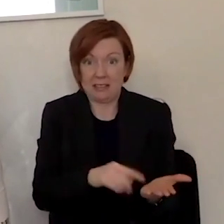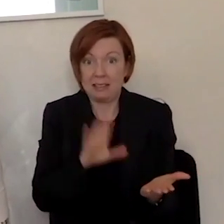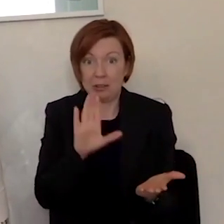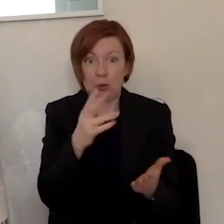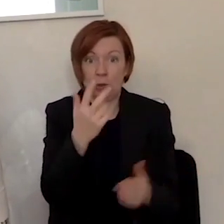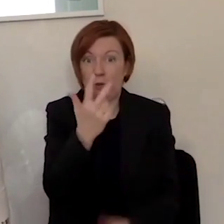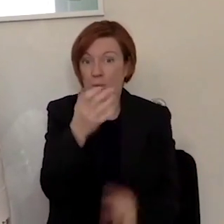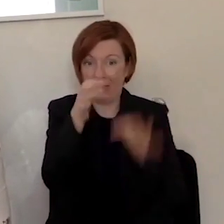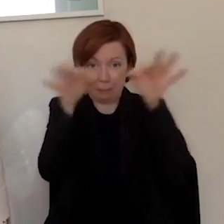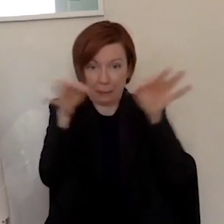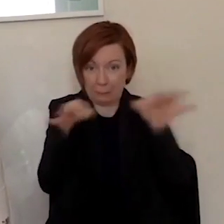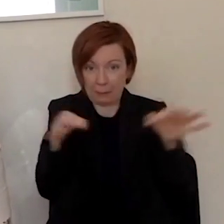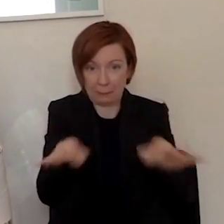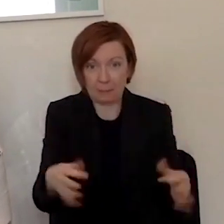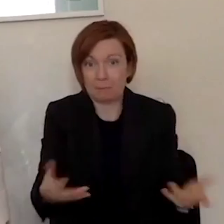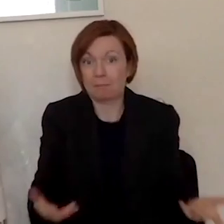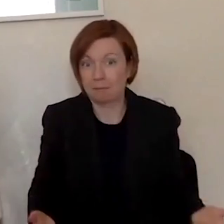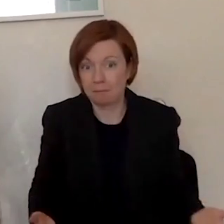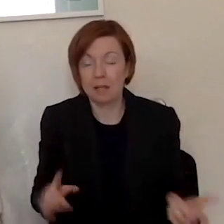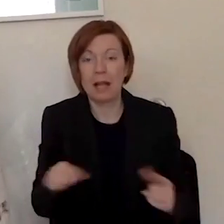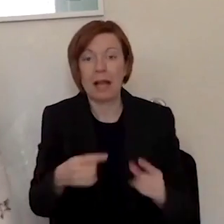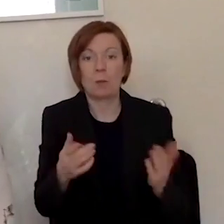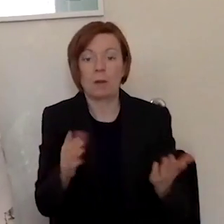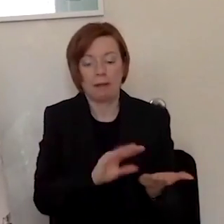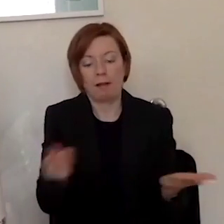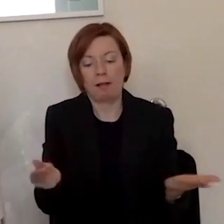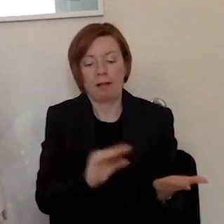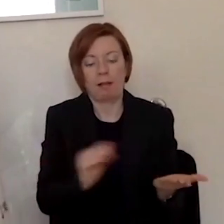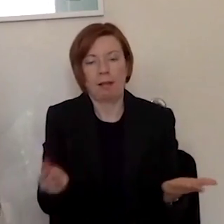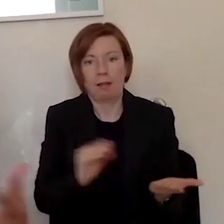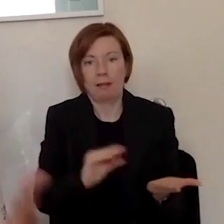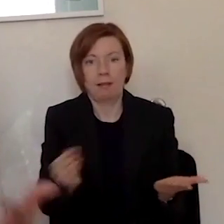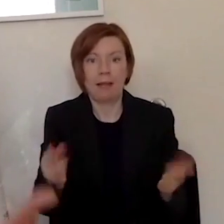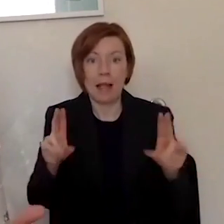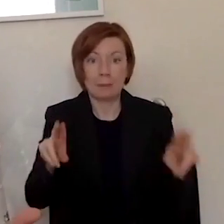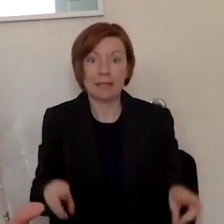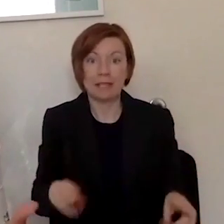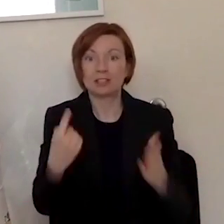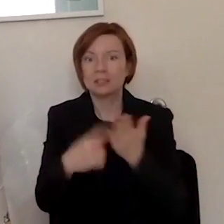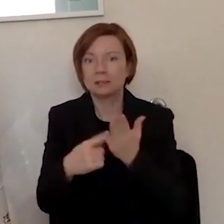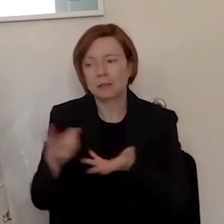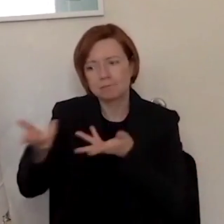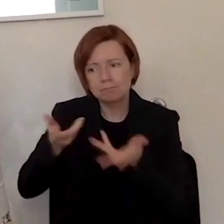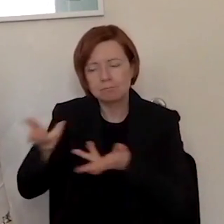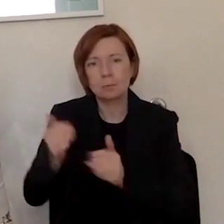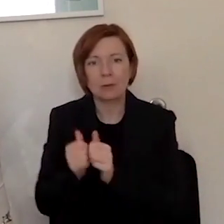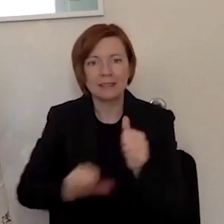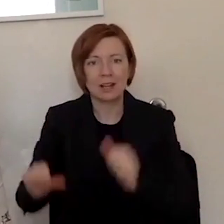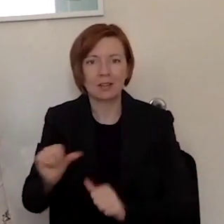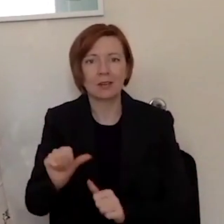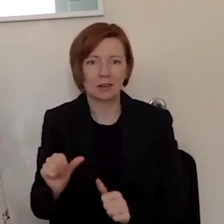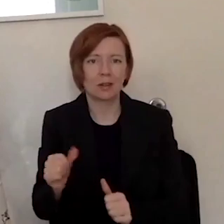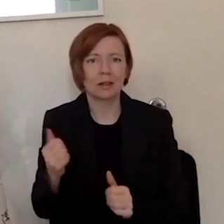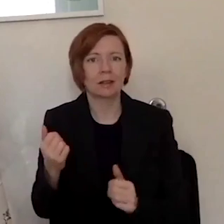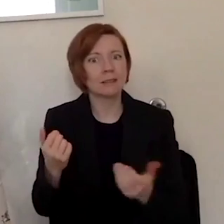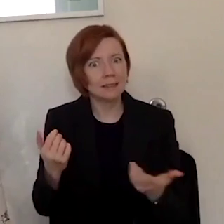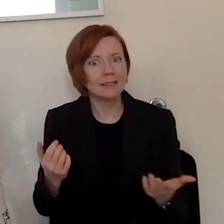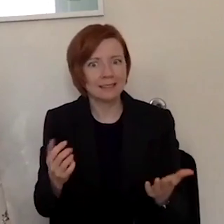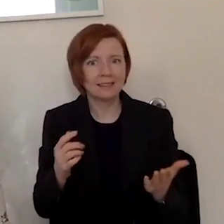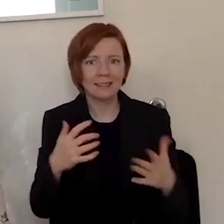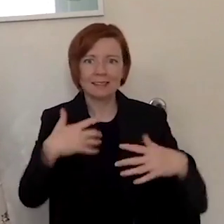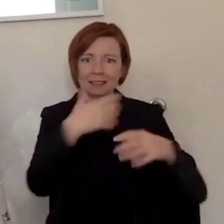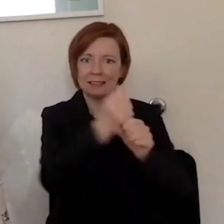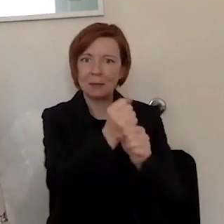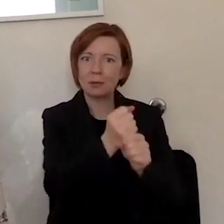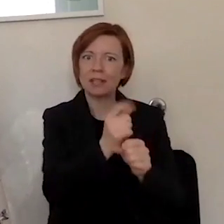read in your application. And also when they're flipping back and forth between the applications and discussing it on the panel decision day,